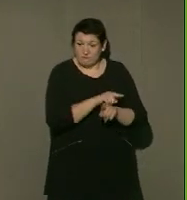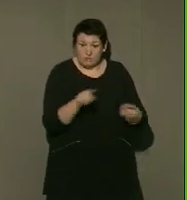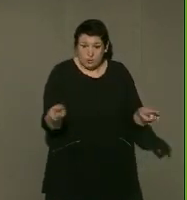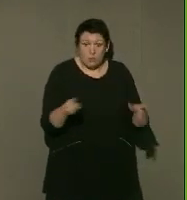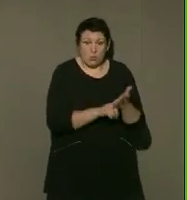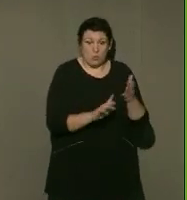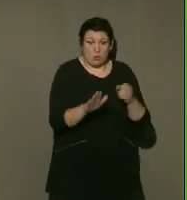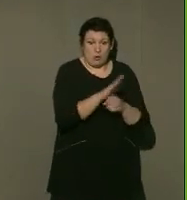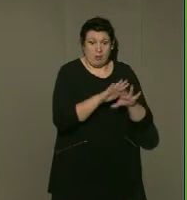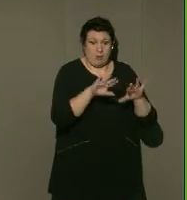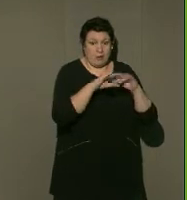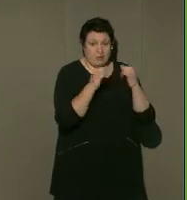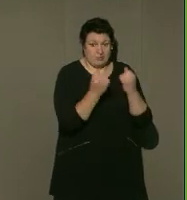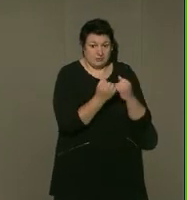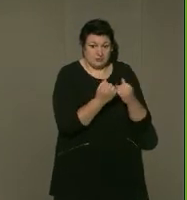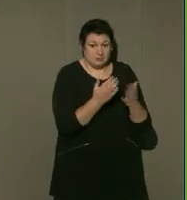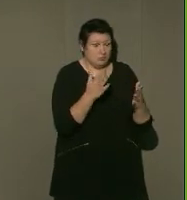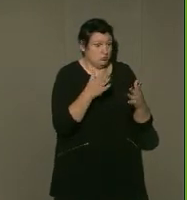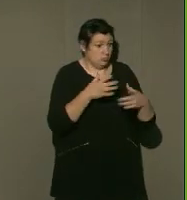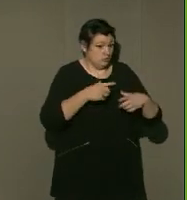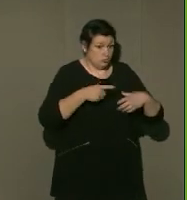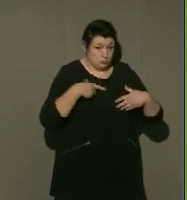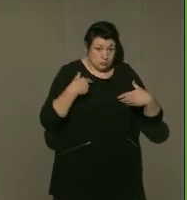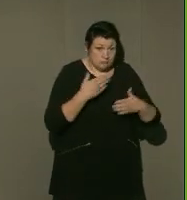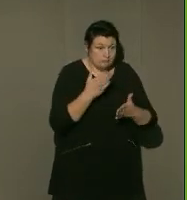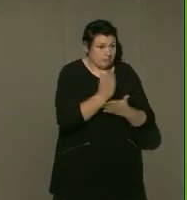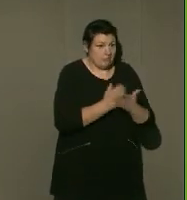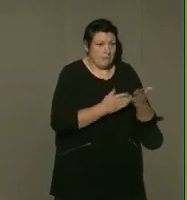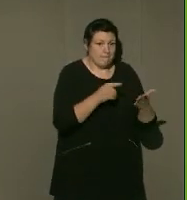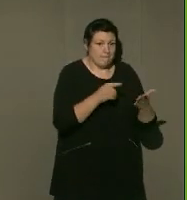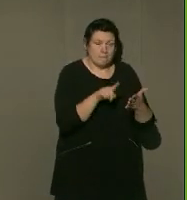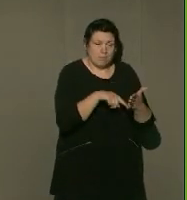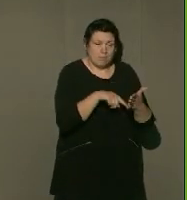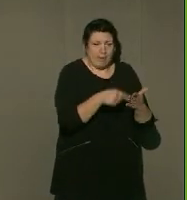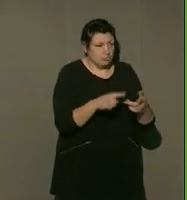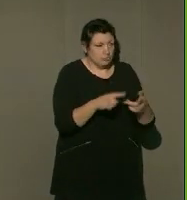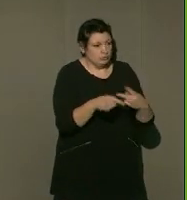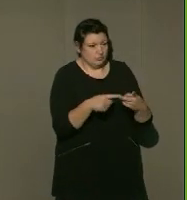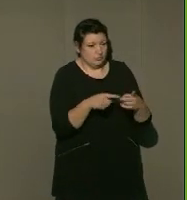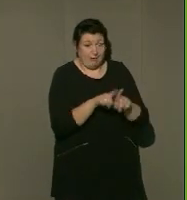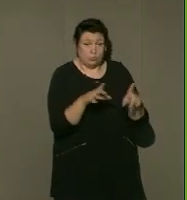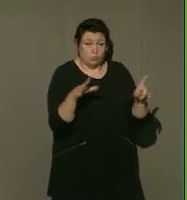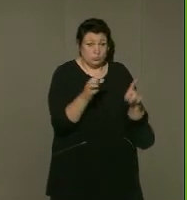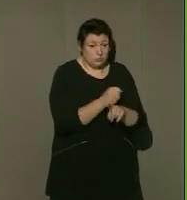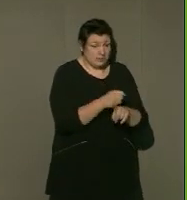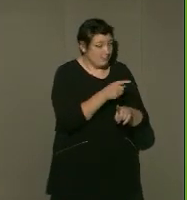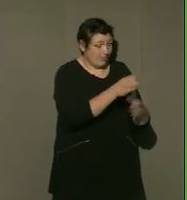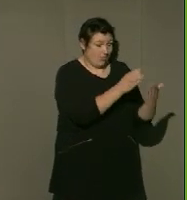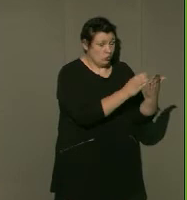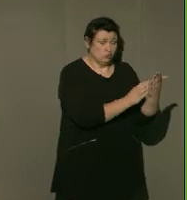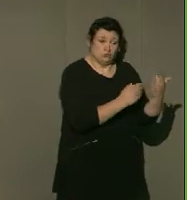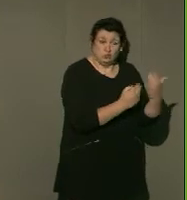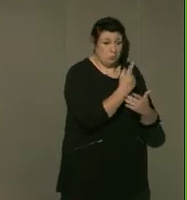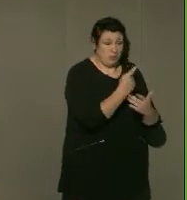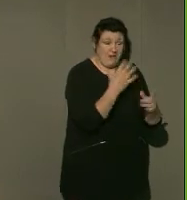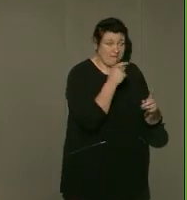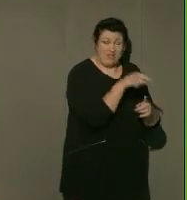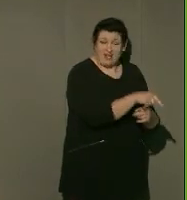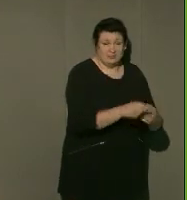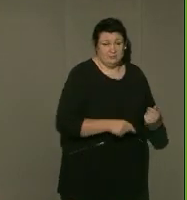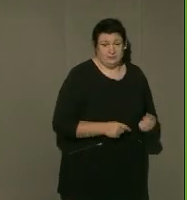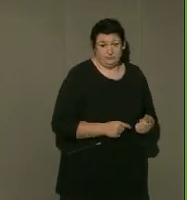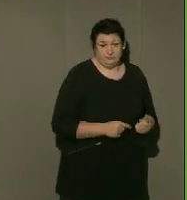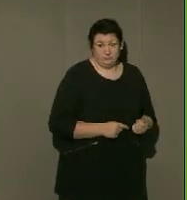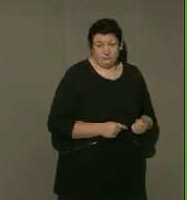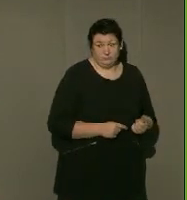party to run and win in local elections, this constitution is significantly lacking. The second thing that I want to